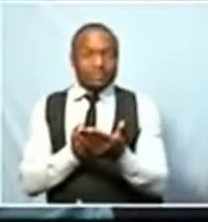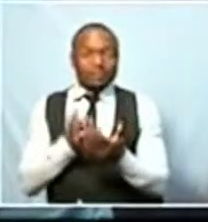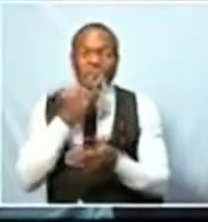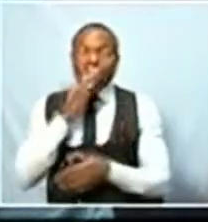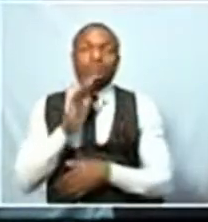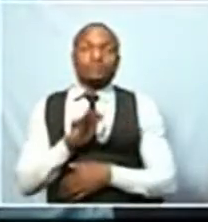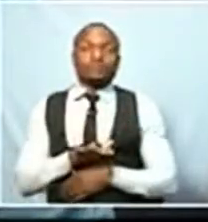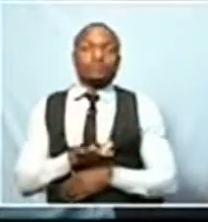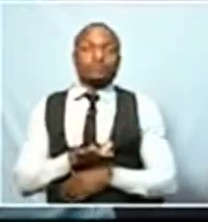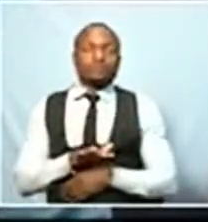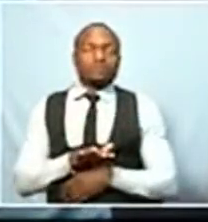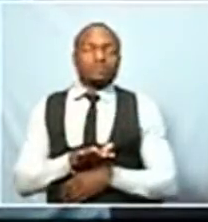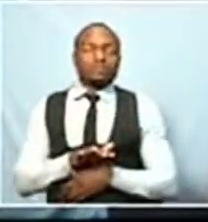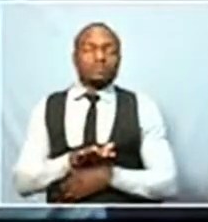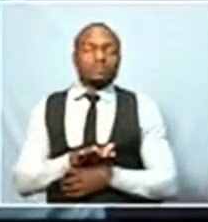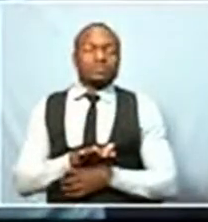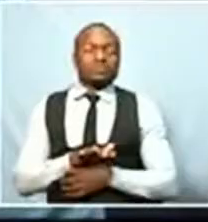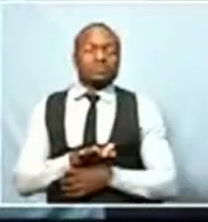precarious